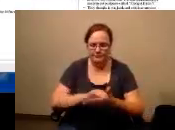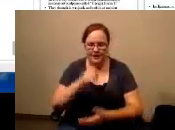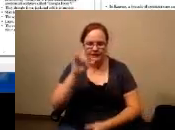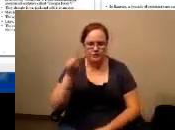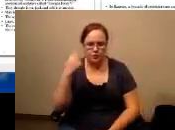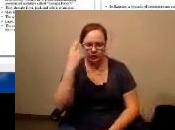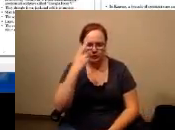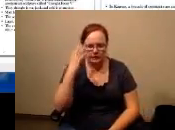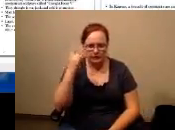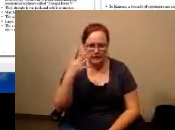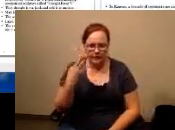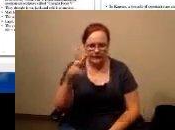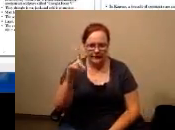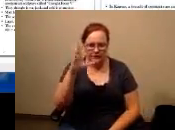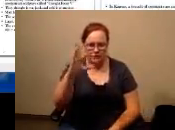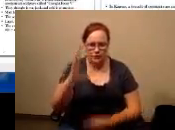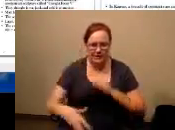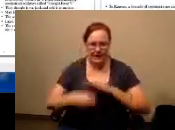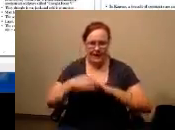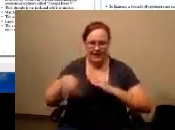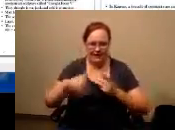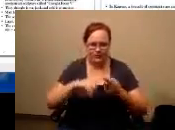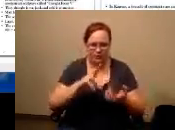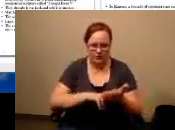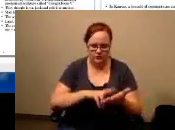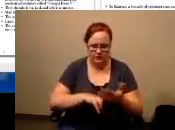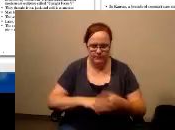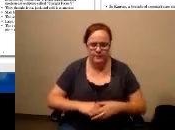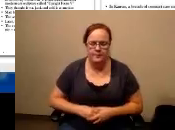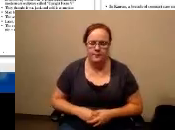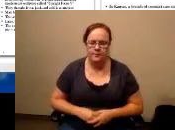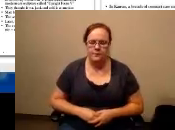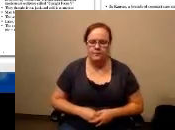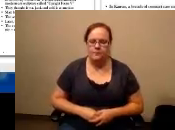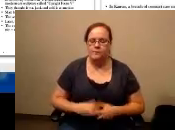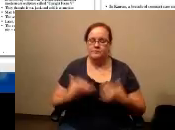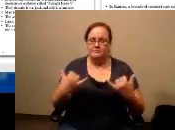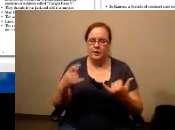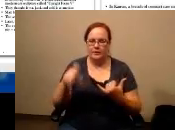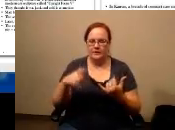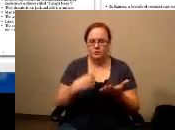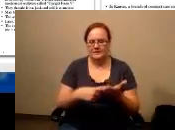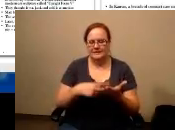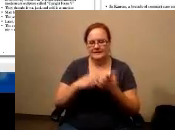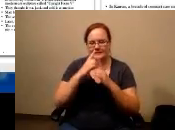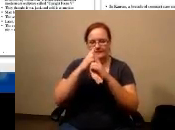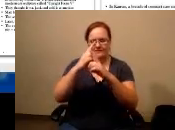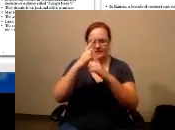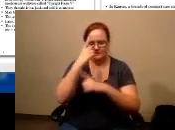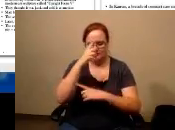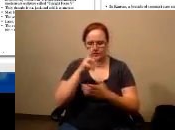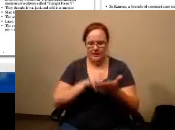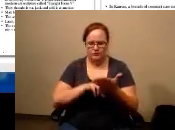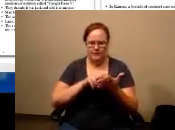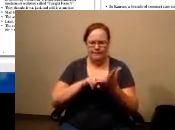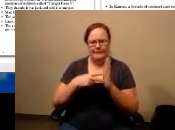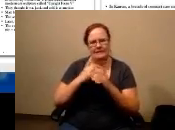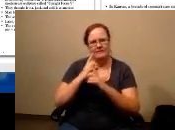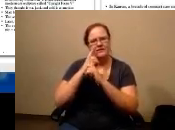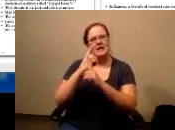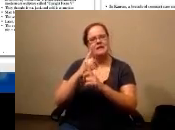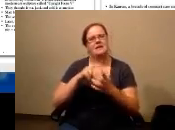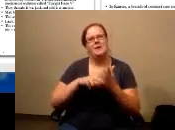Now, we're going to talk about defenses to contracts. So there are actually quite a few. What I mean by defenses is if somebody's